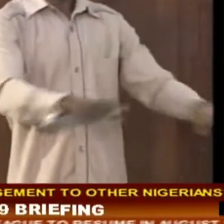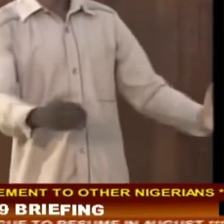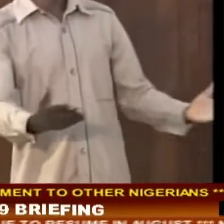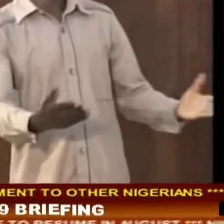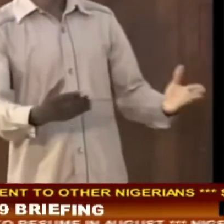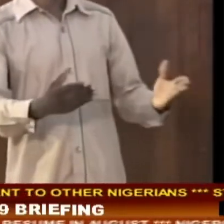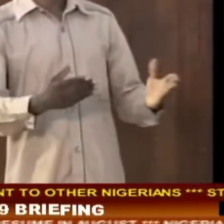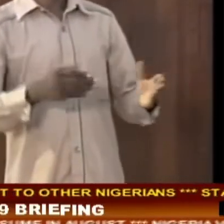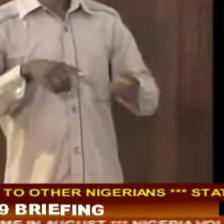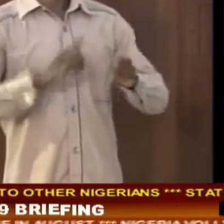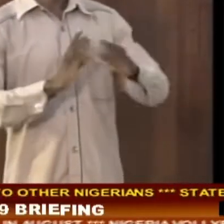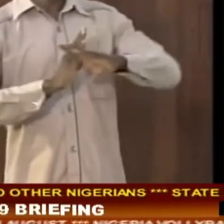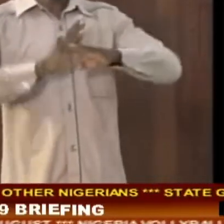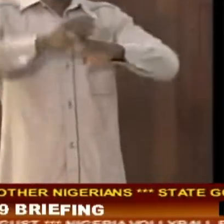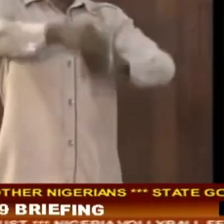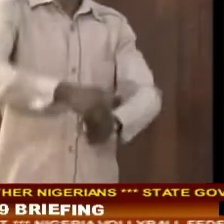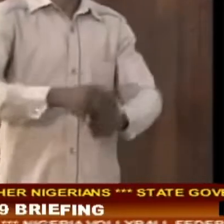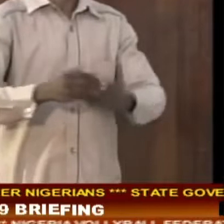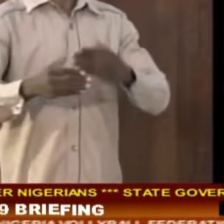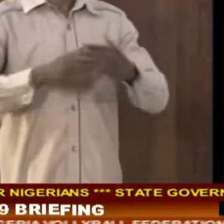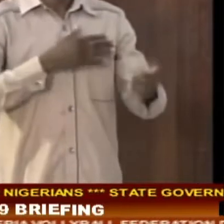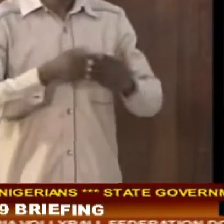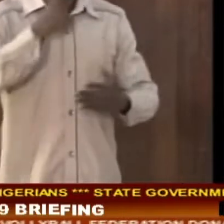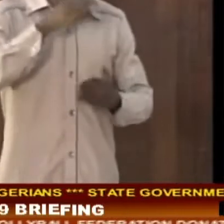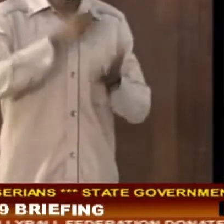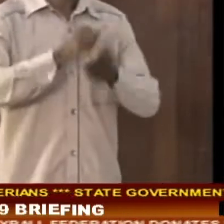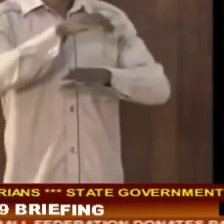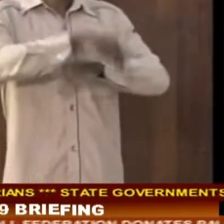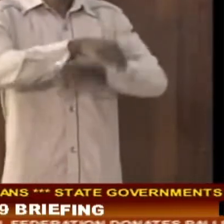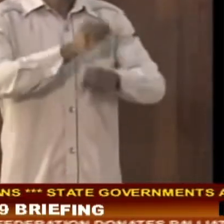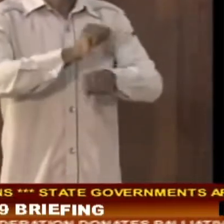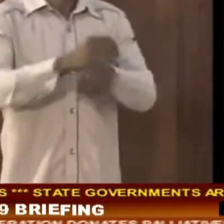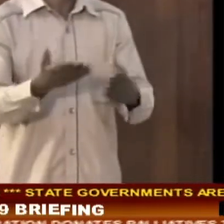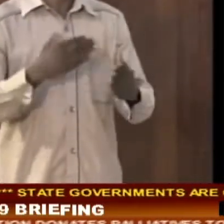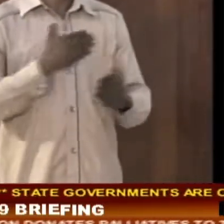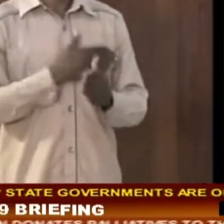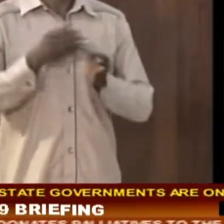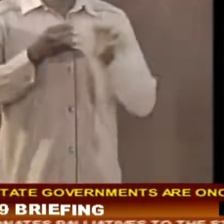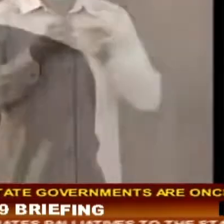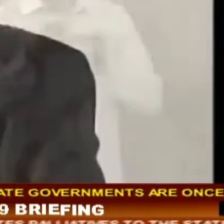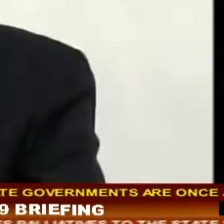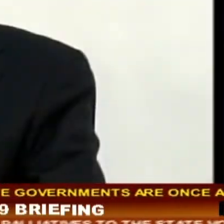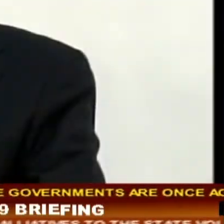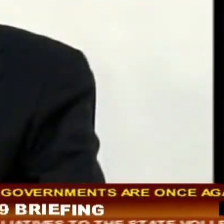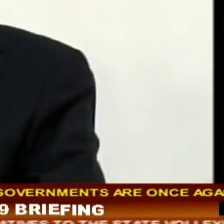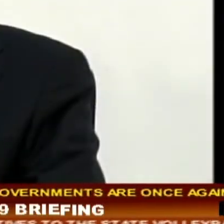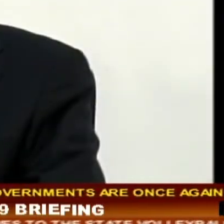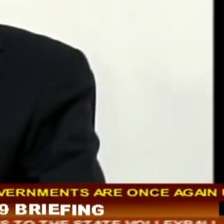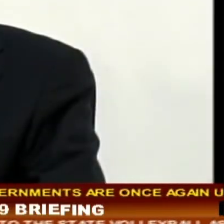stating that they were on night Duty please I would like that to be addressed thank you